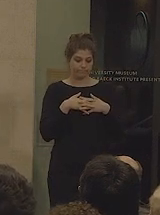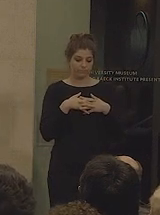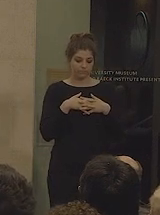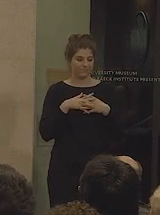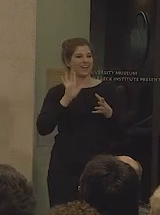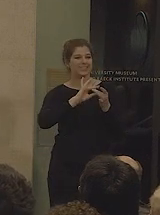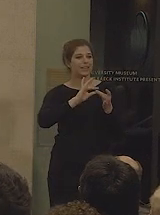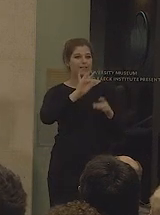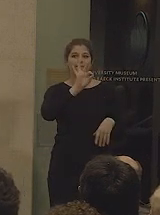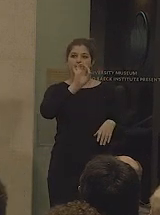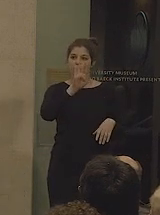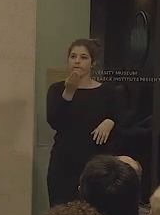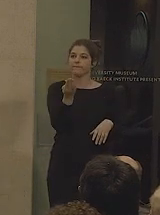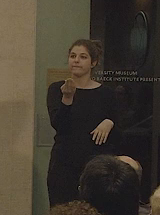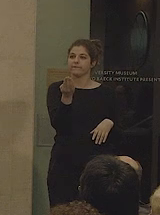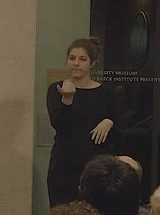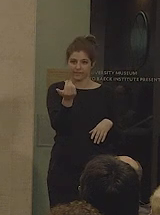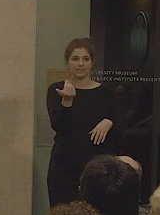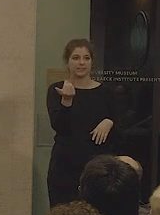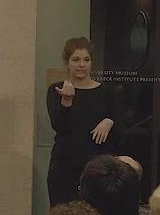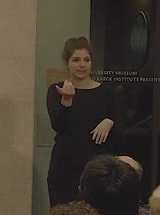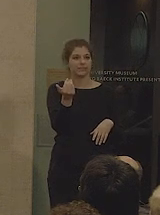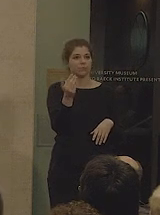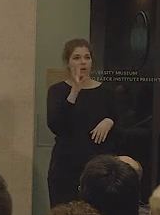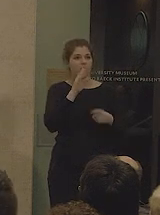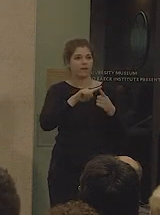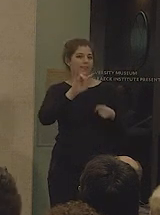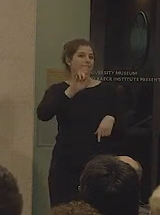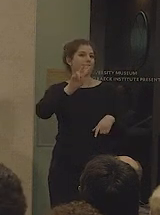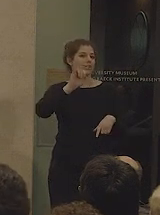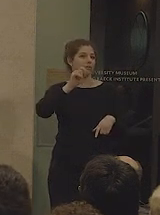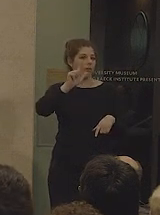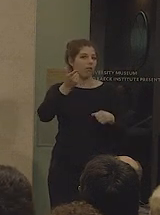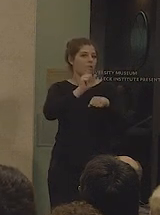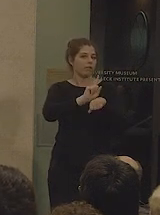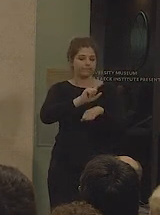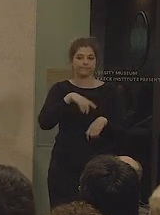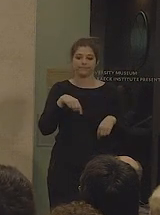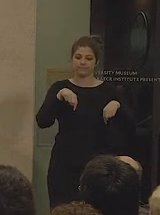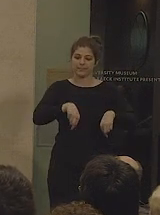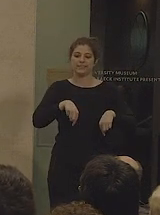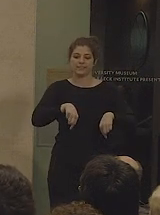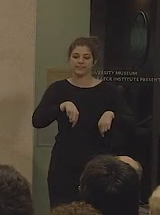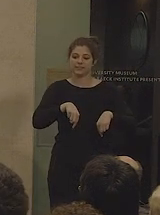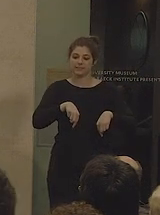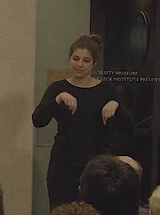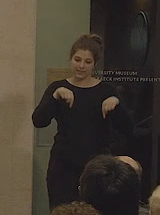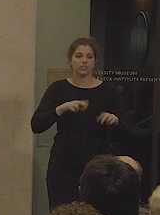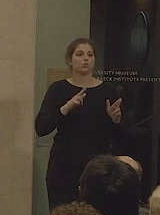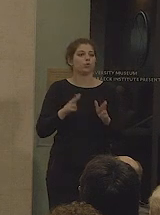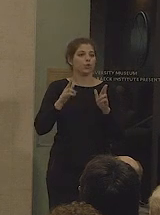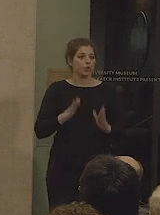as I said on February 15th, when I spoke at the vigil, this time, this